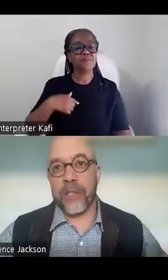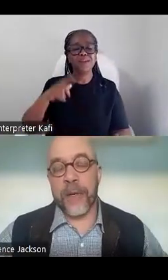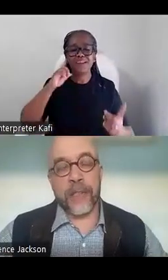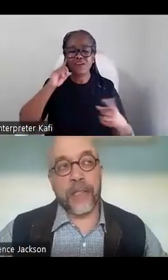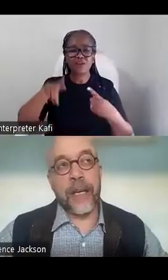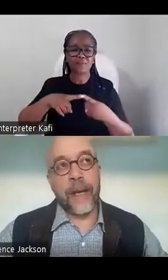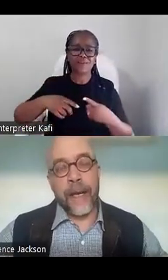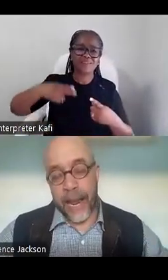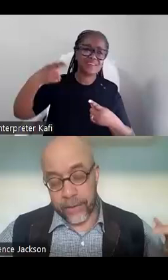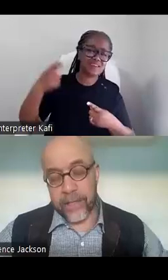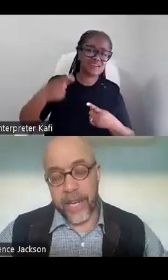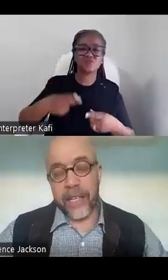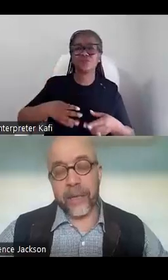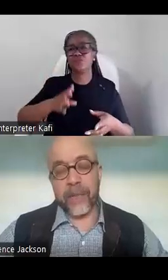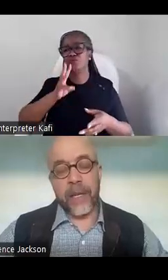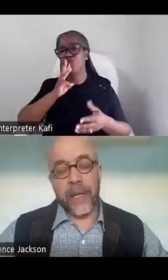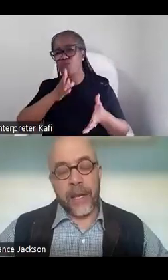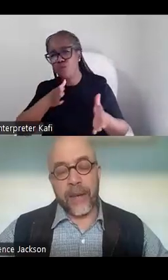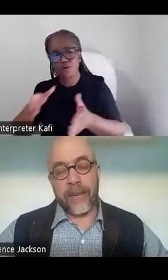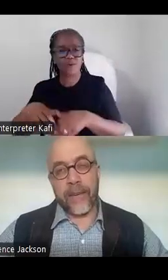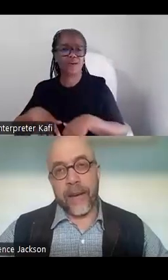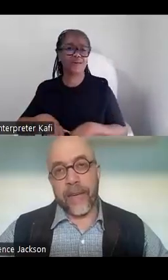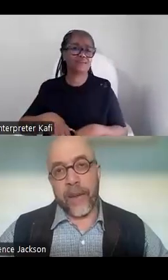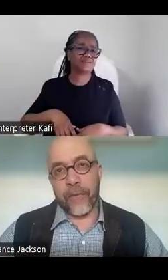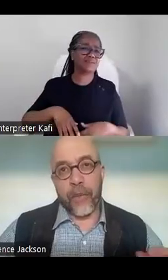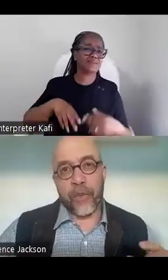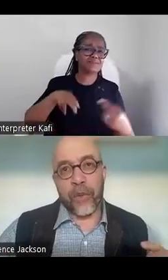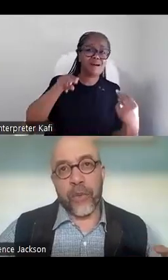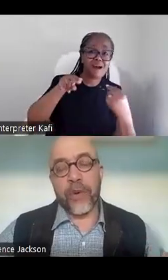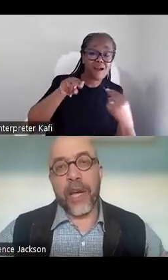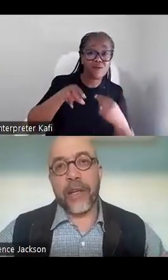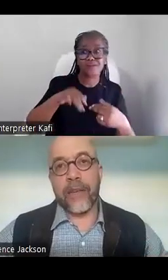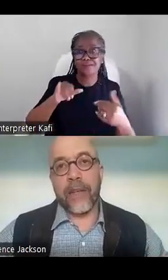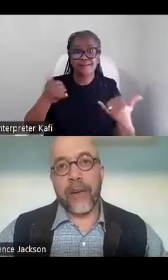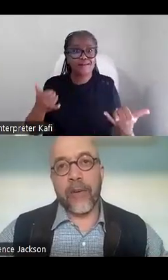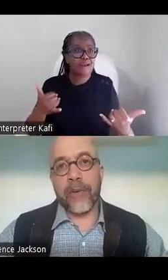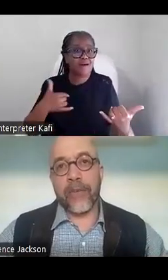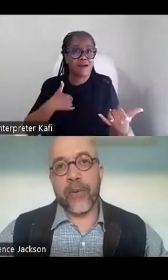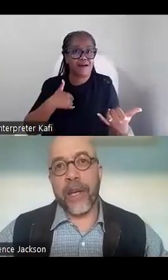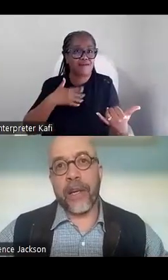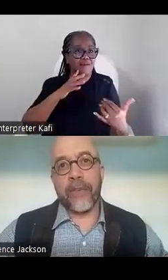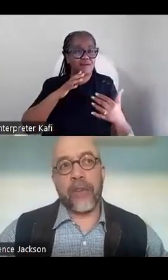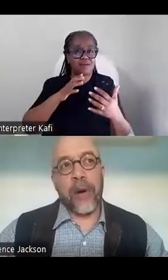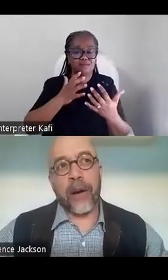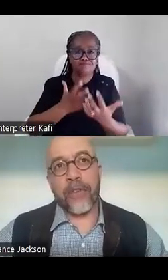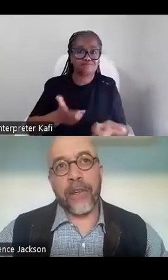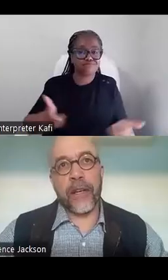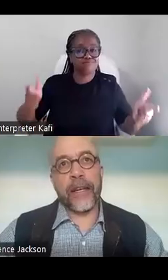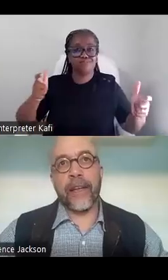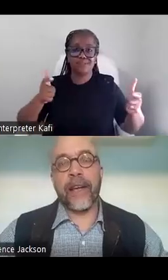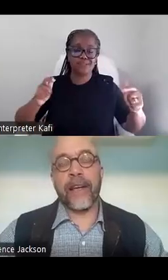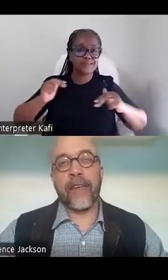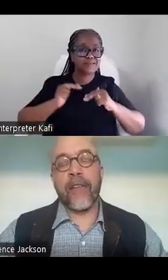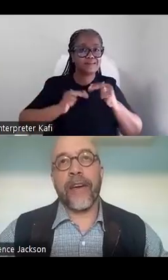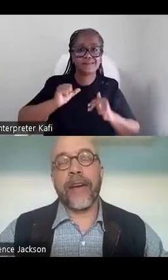highways, especially, and stadiums that have, sort of recreated the urban terrain and the topography, the lay of